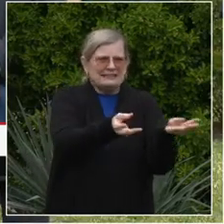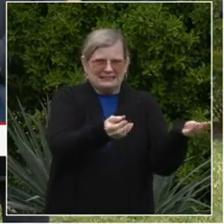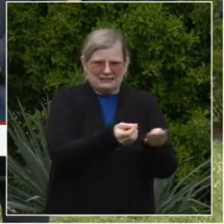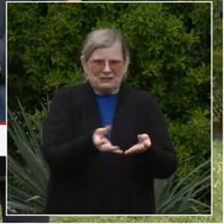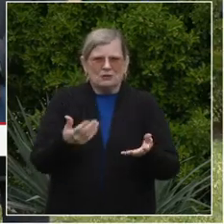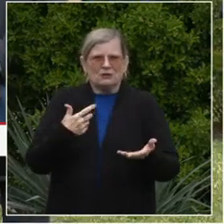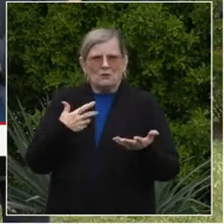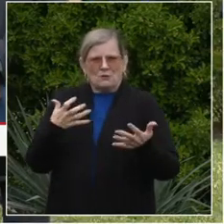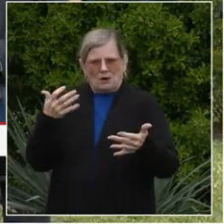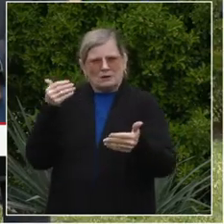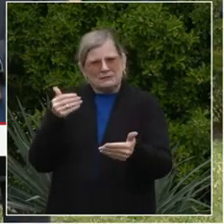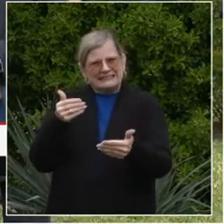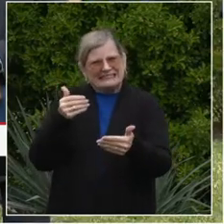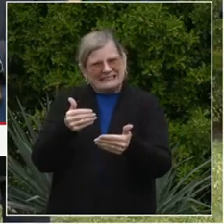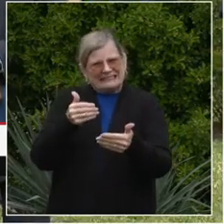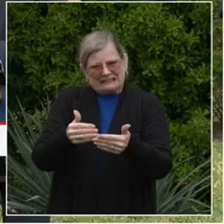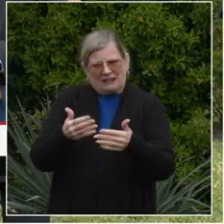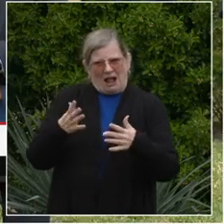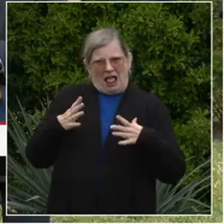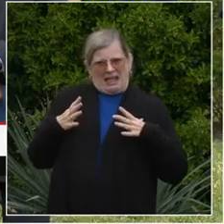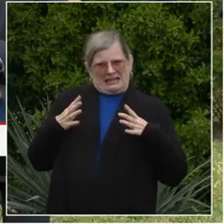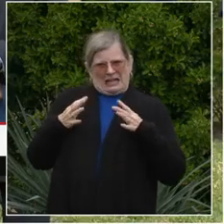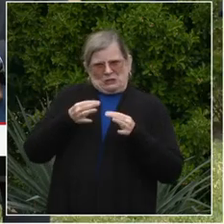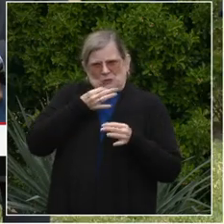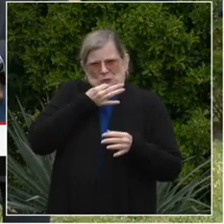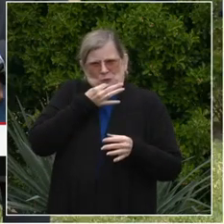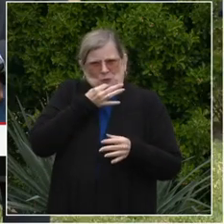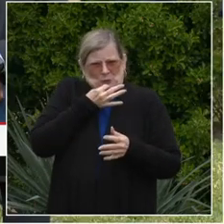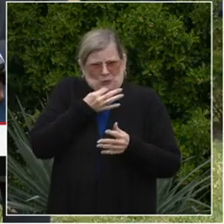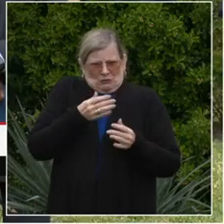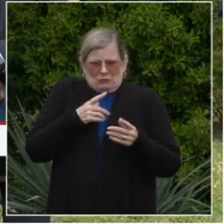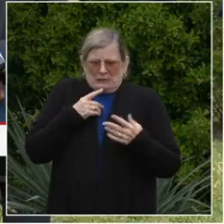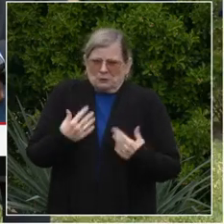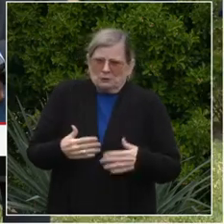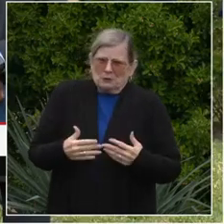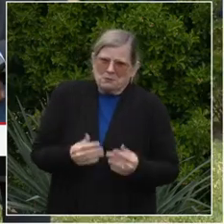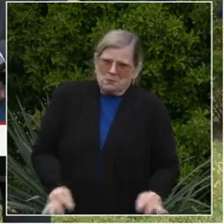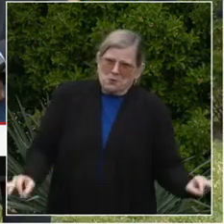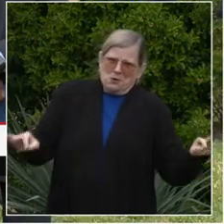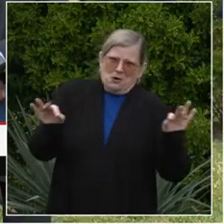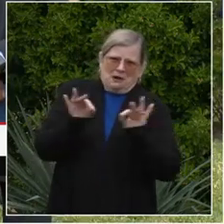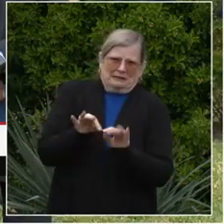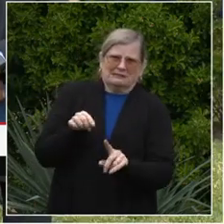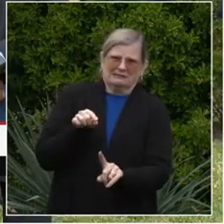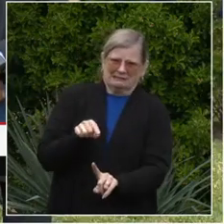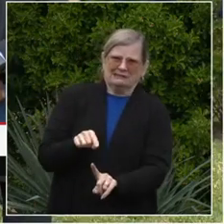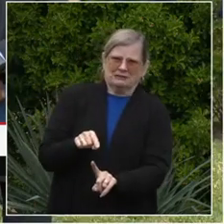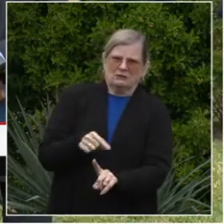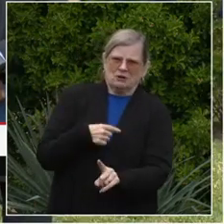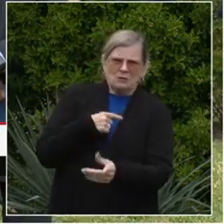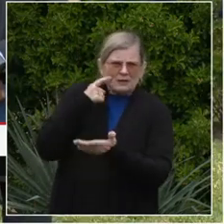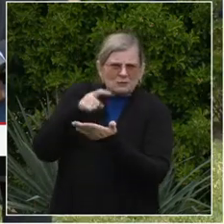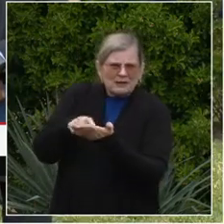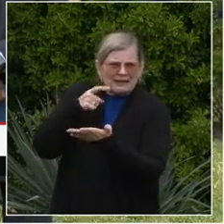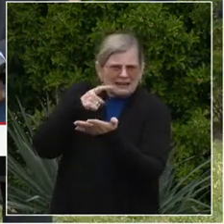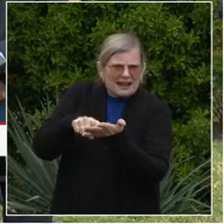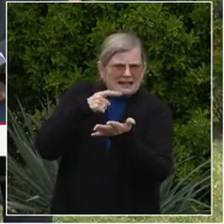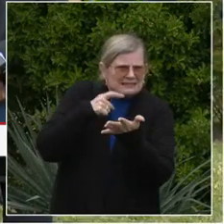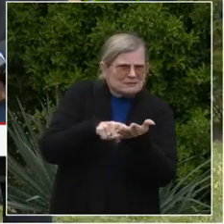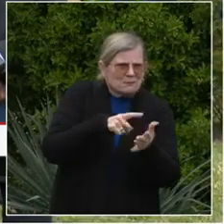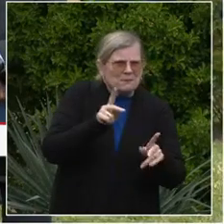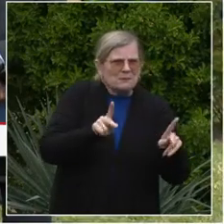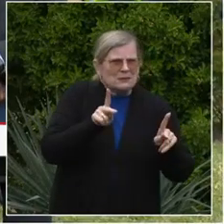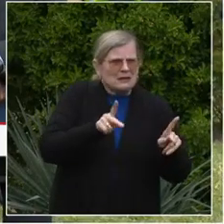that becomes even more important to all of us. So we will acknowledge representatives from UPS